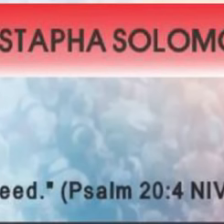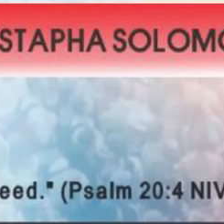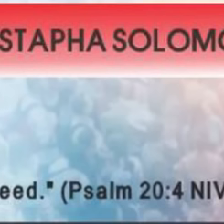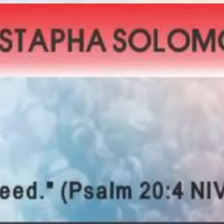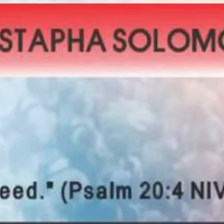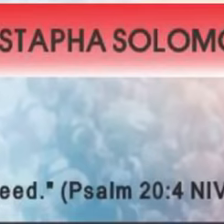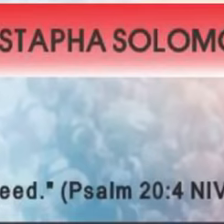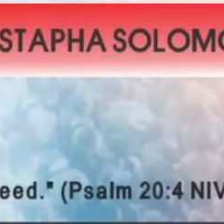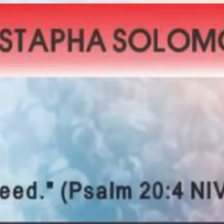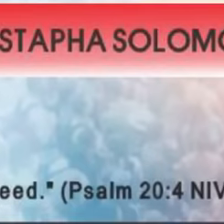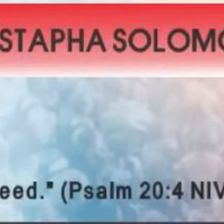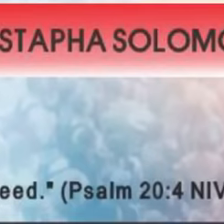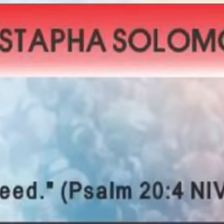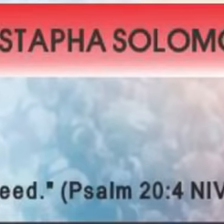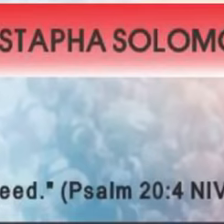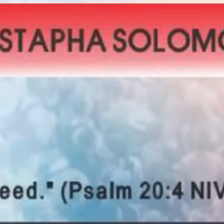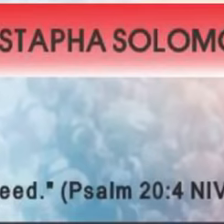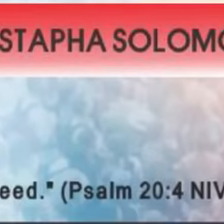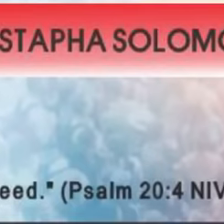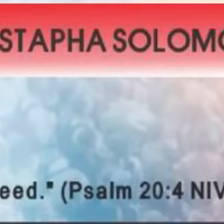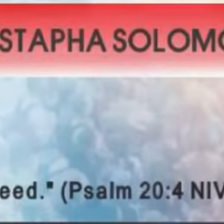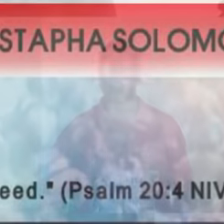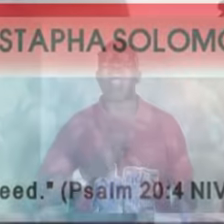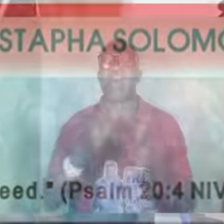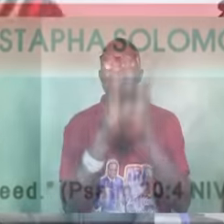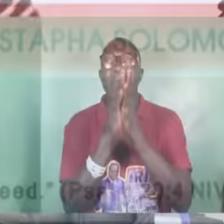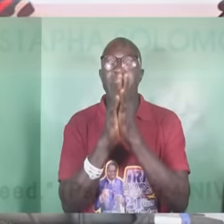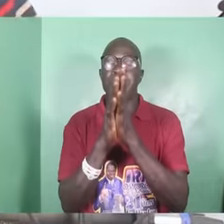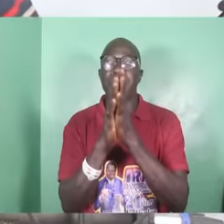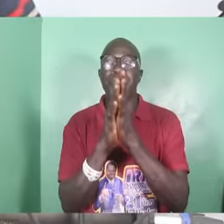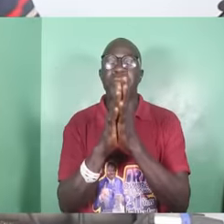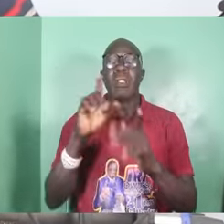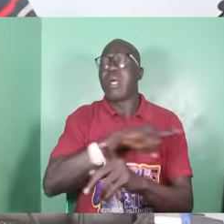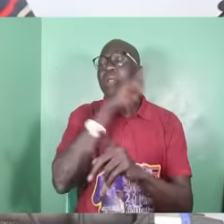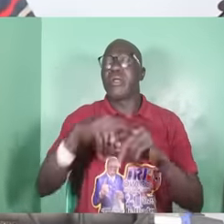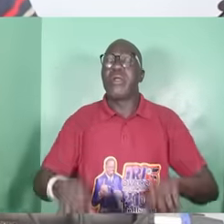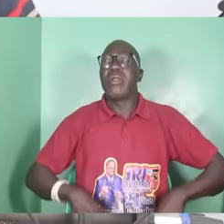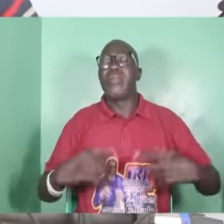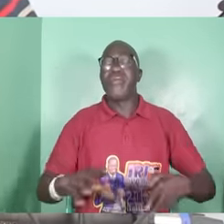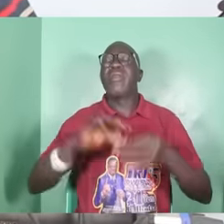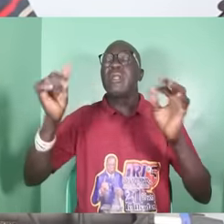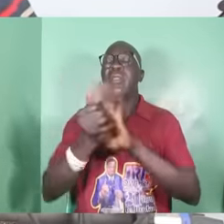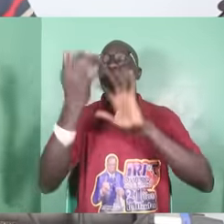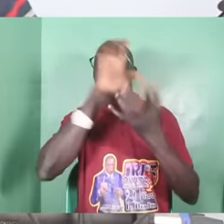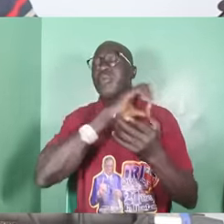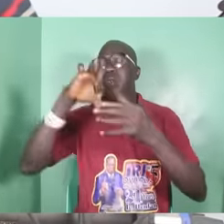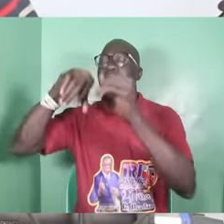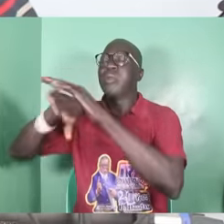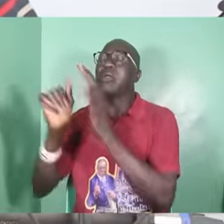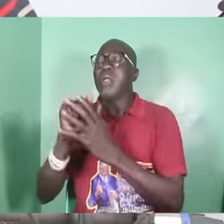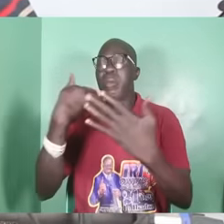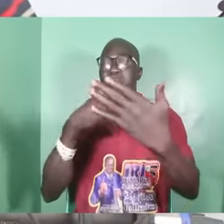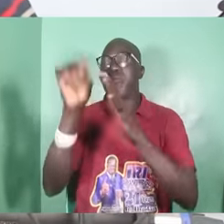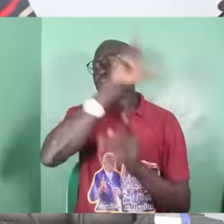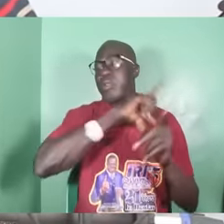101 52 98 950. See the Bradbury Church, the Mabujani, this Zenit Bank, Mugbadua. I pray. Be on what in bed. As a deliverance. TMA, the